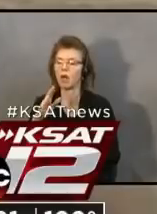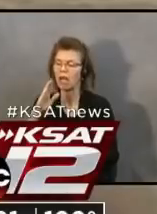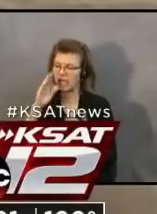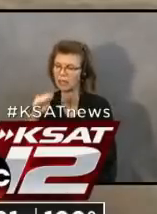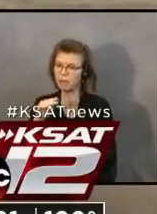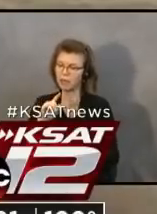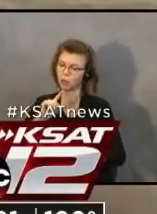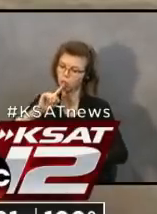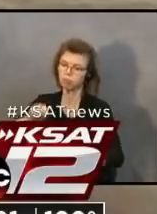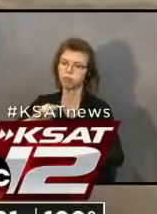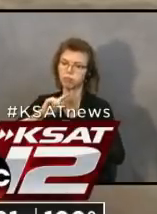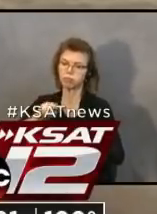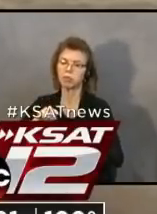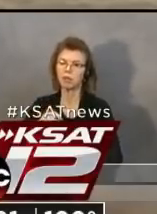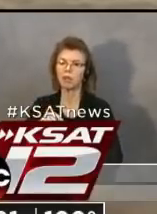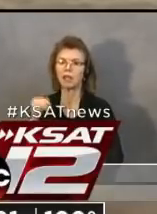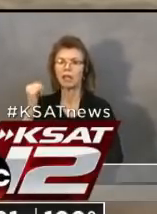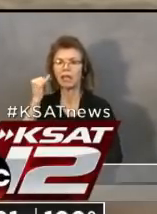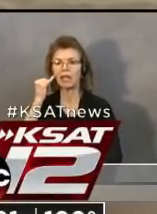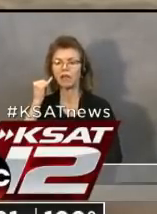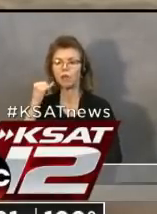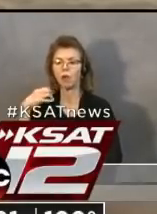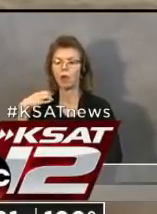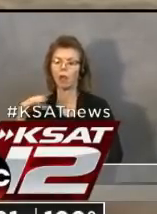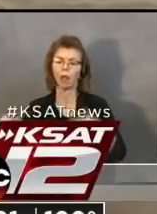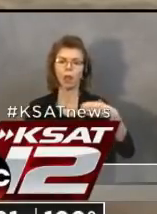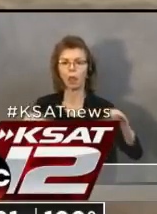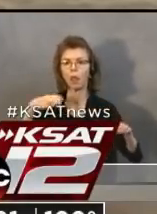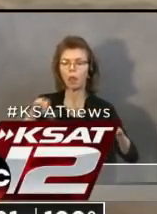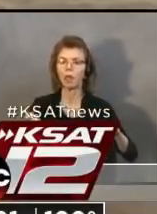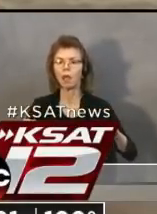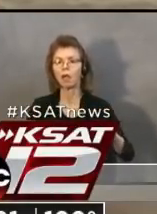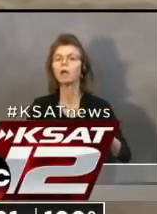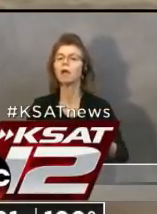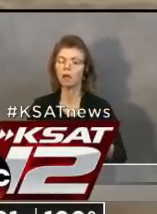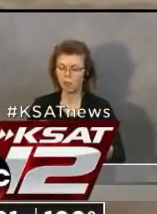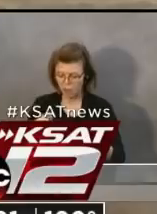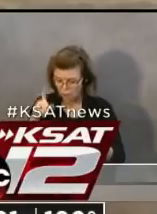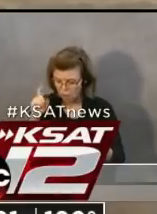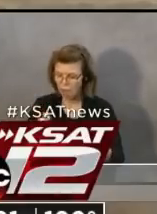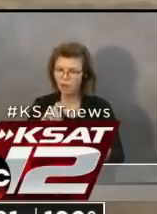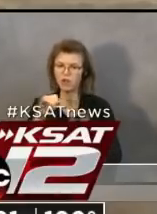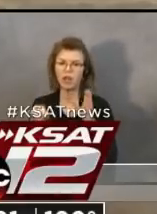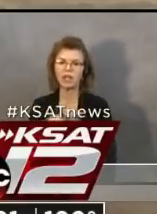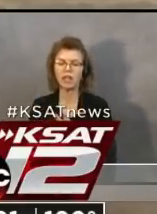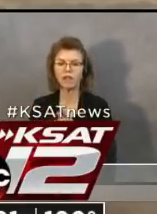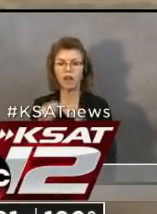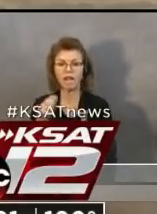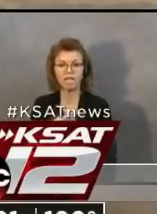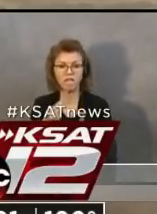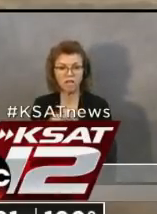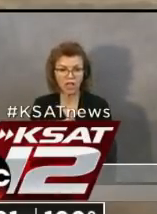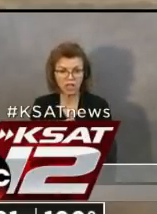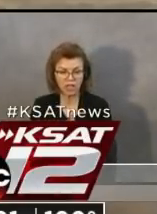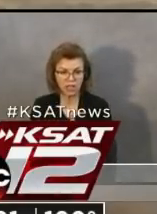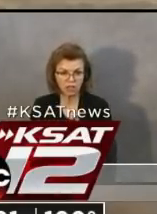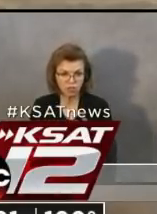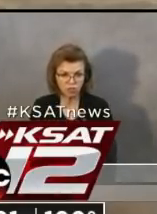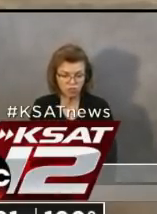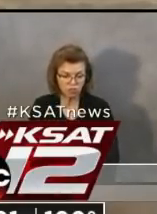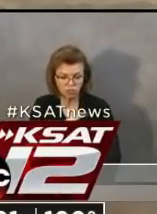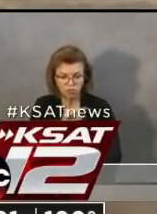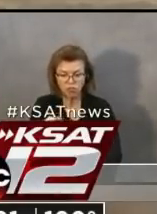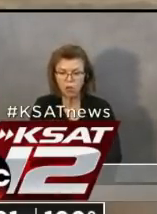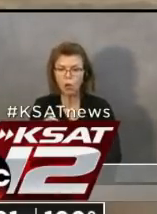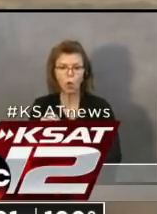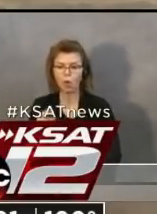So we're going to have to, if we shift responsibilities like that, then we're going to have to identify funding or